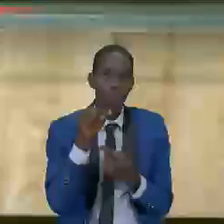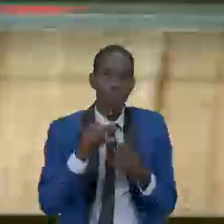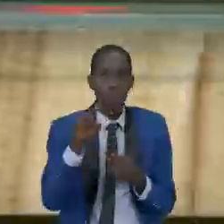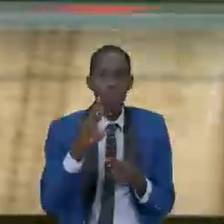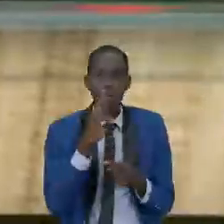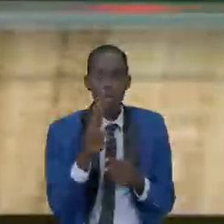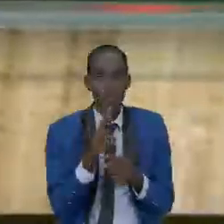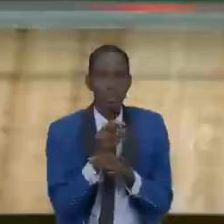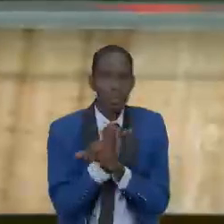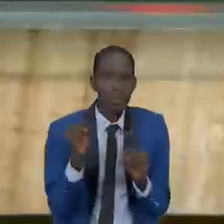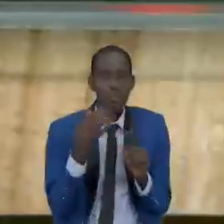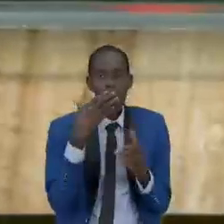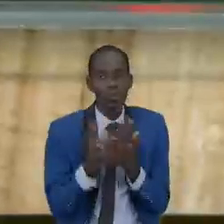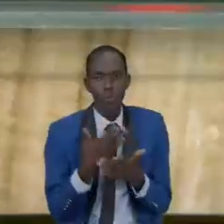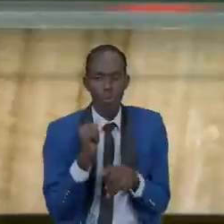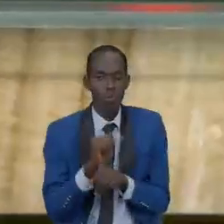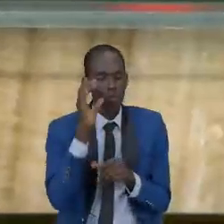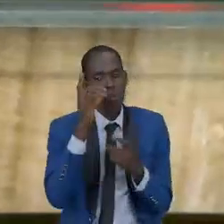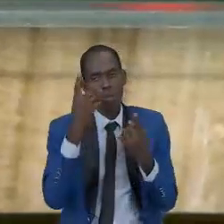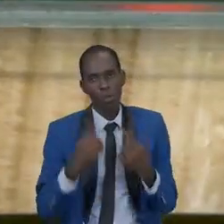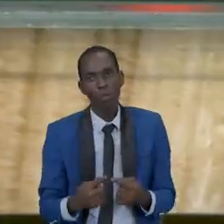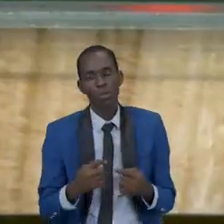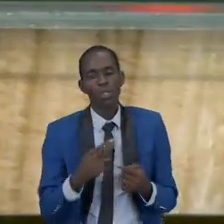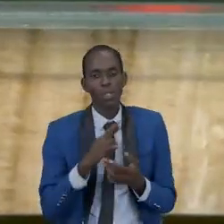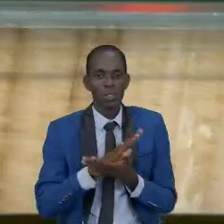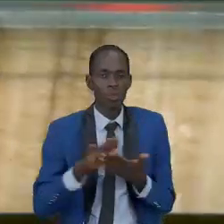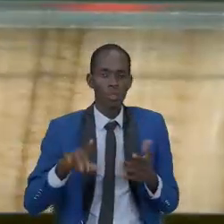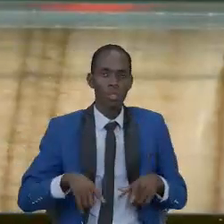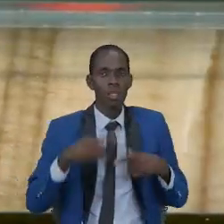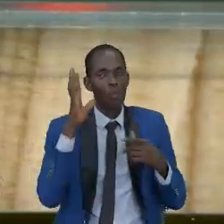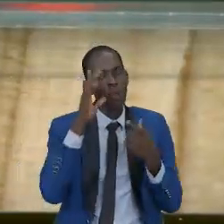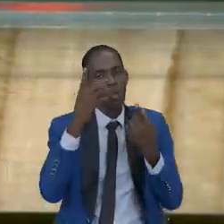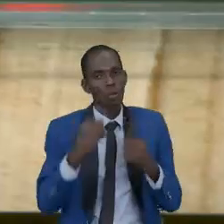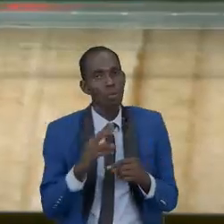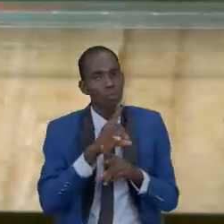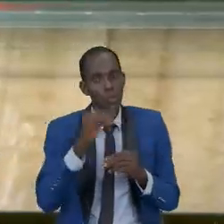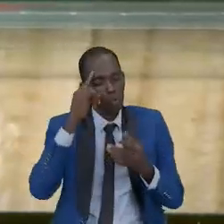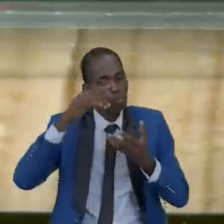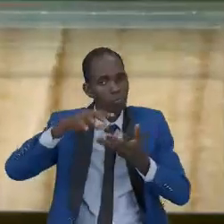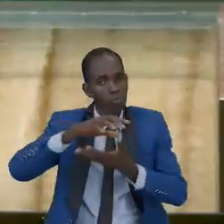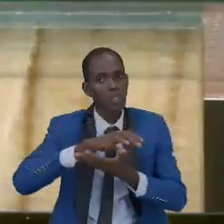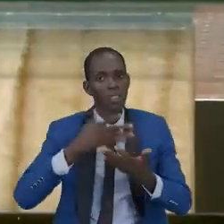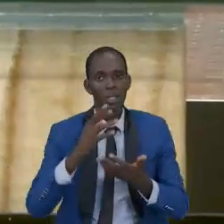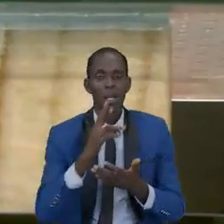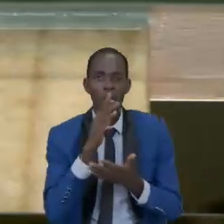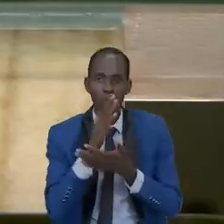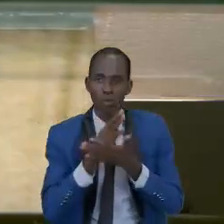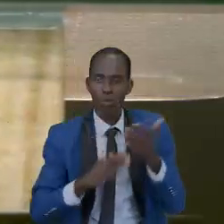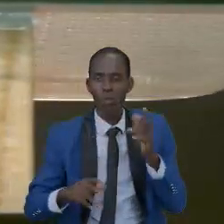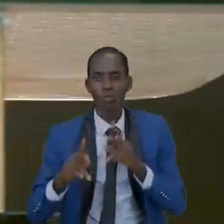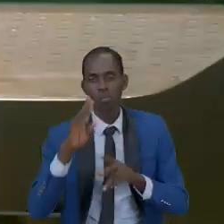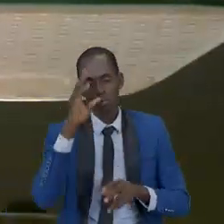works will come. Righteous life will come. There's no confusion. But there are certain men crept